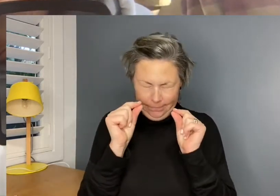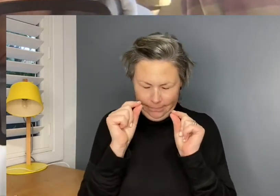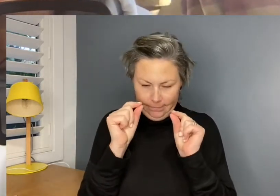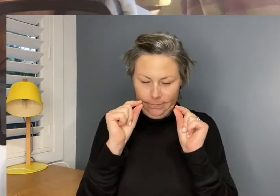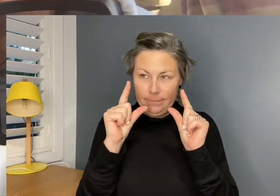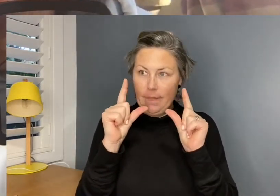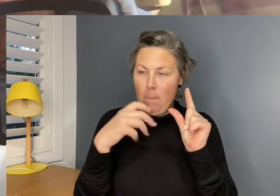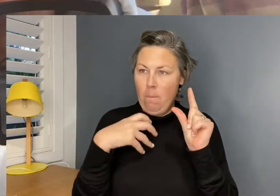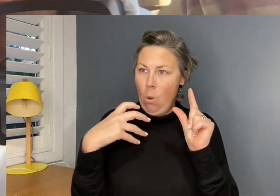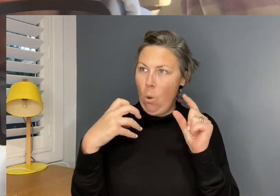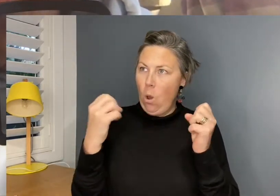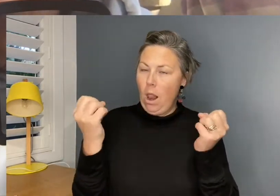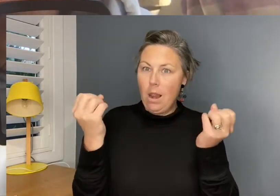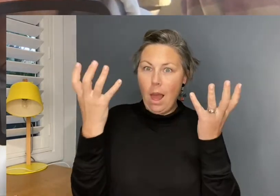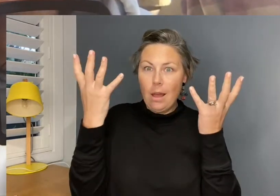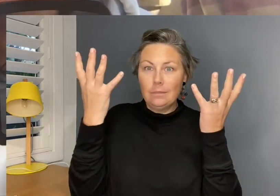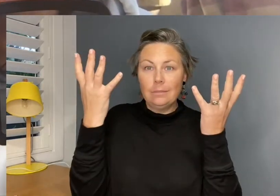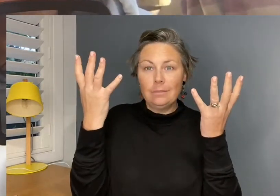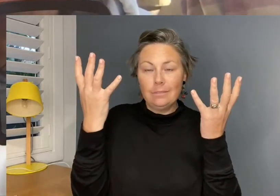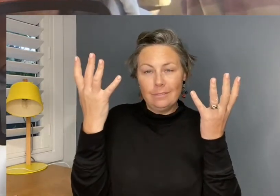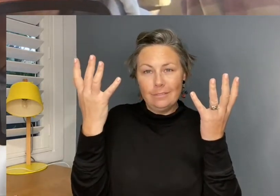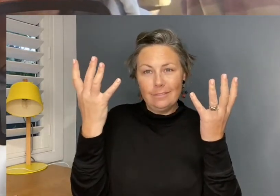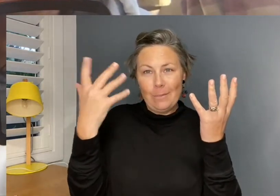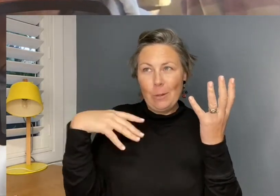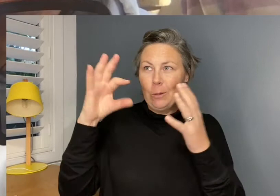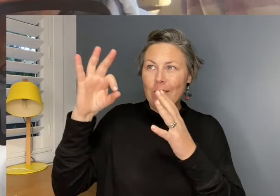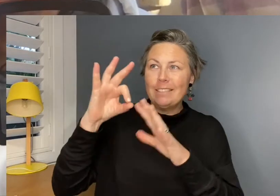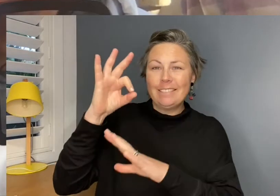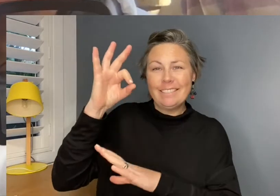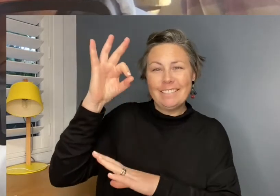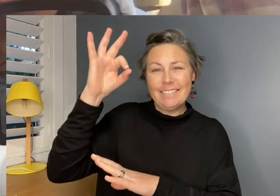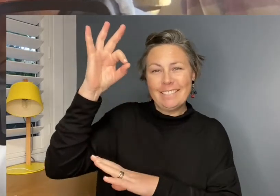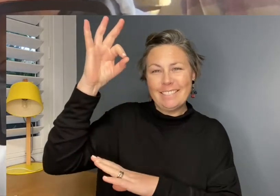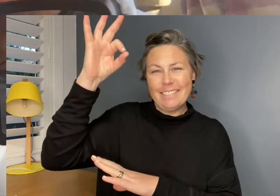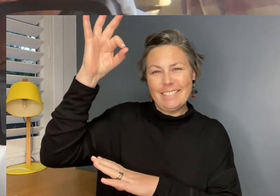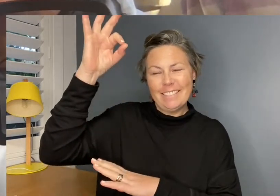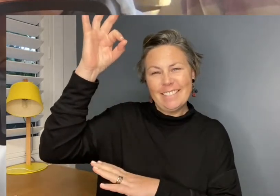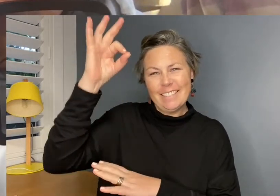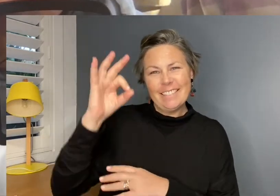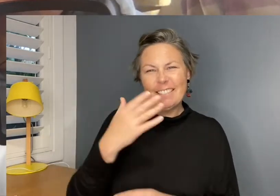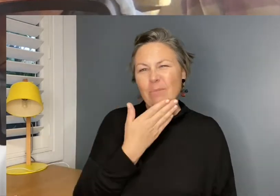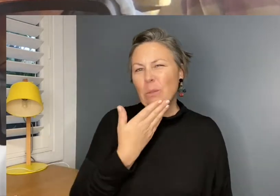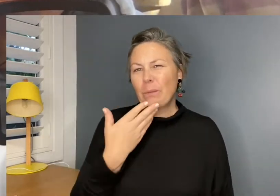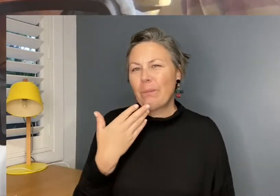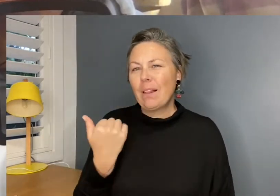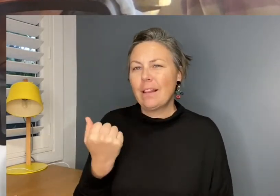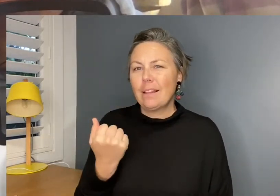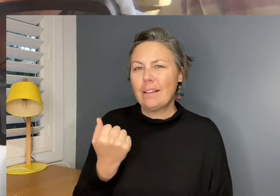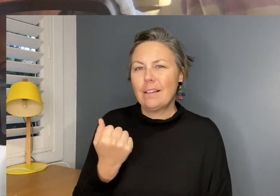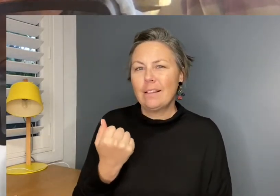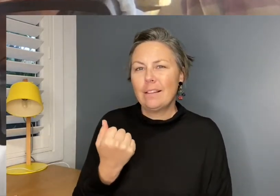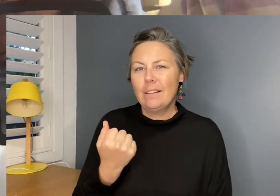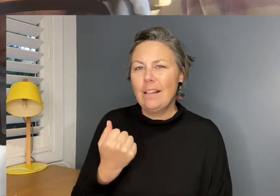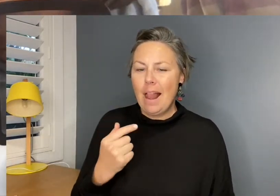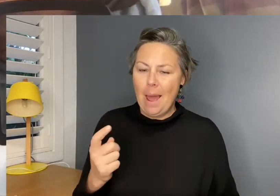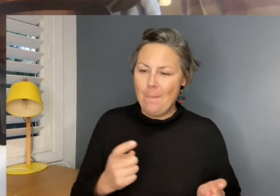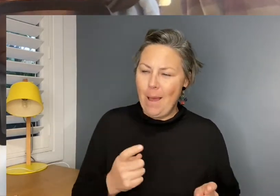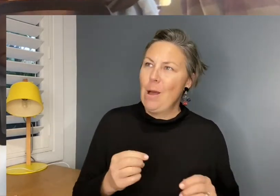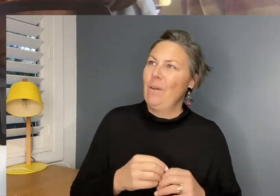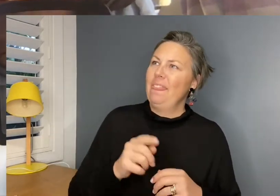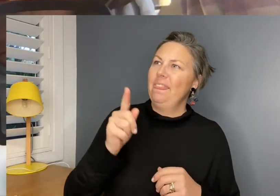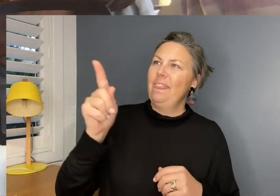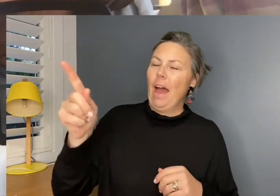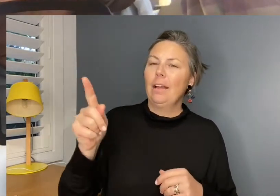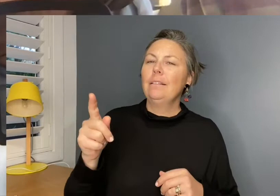want to be at home as much as I could. And I was, but I suppose the point that I chose to go to hospital was when I wasn't appreciating the beauty